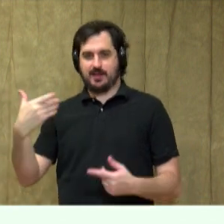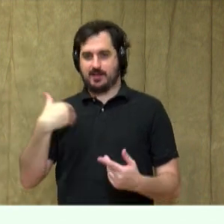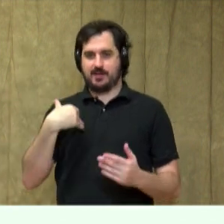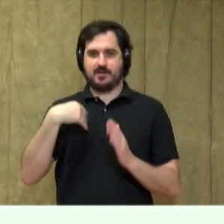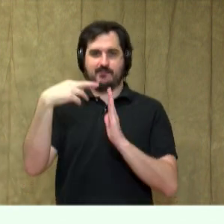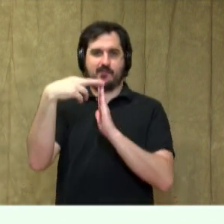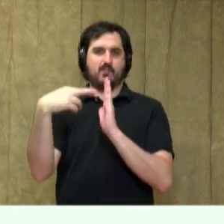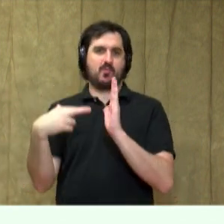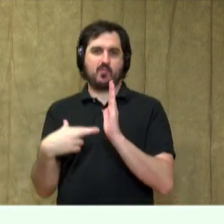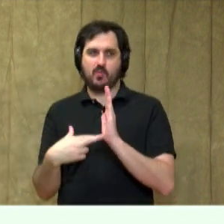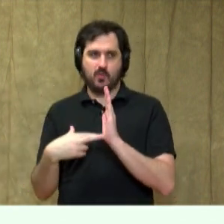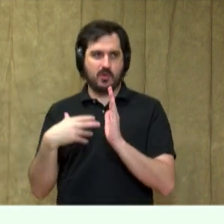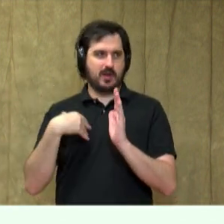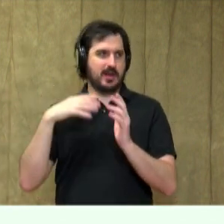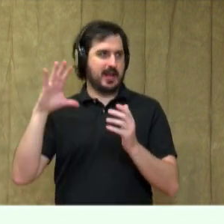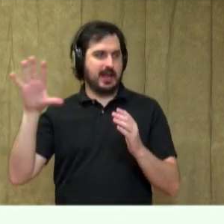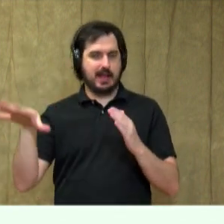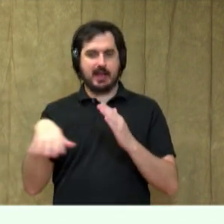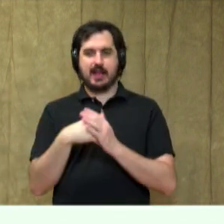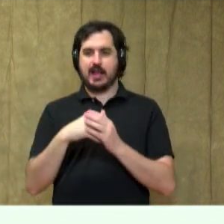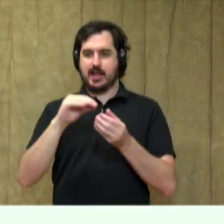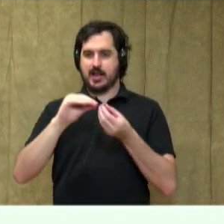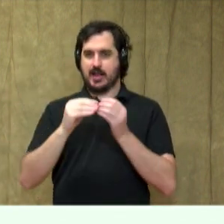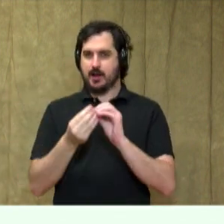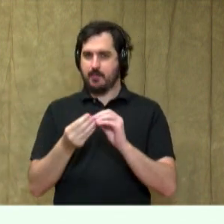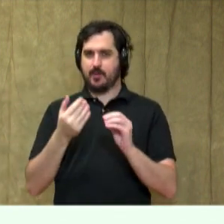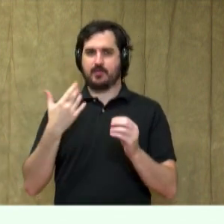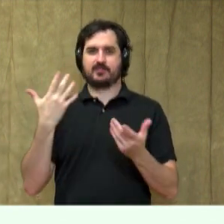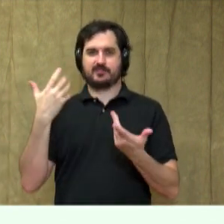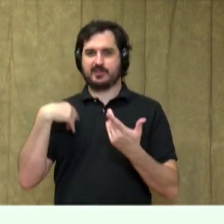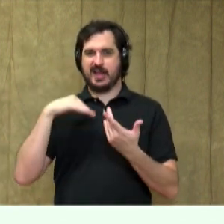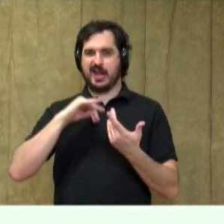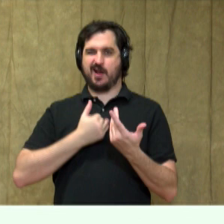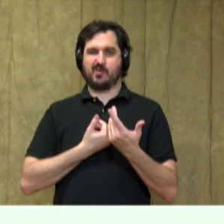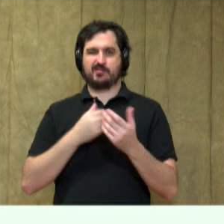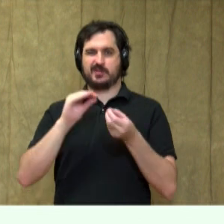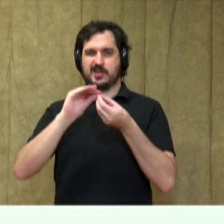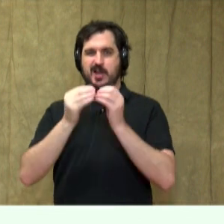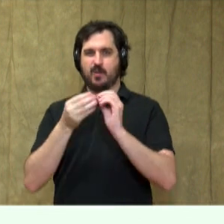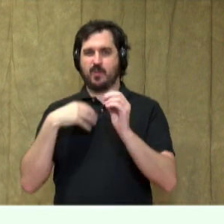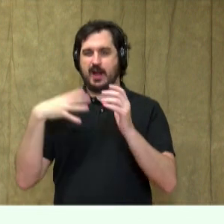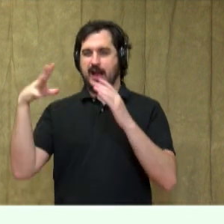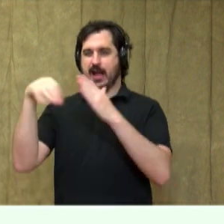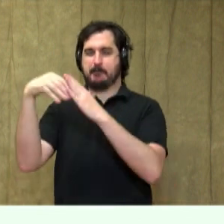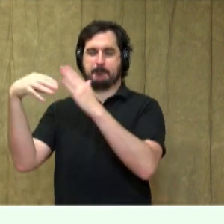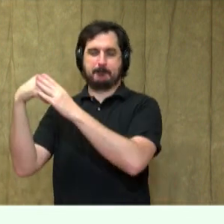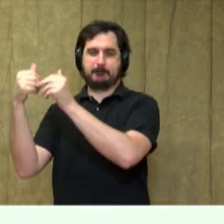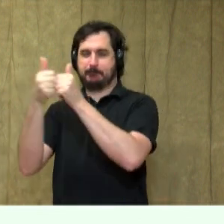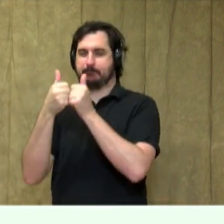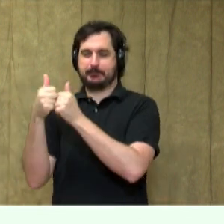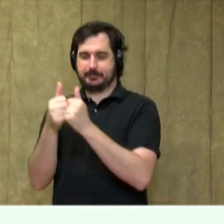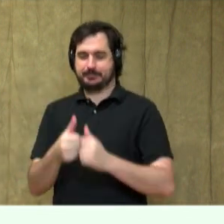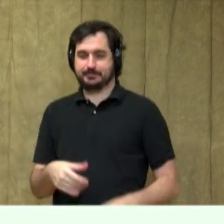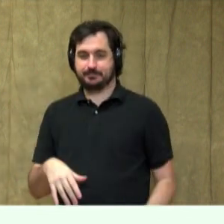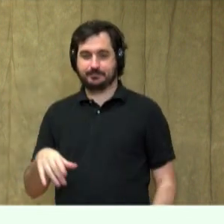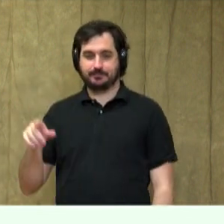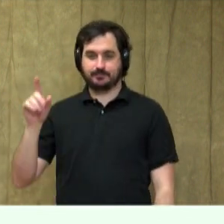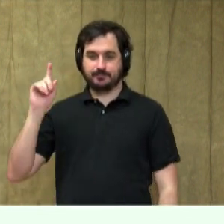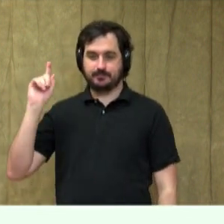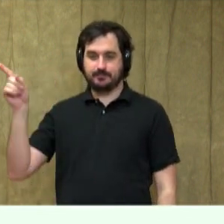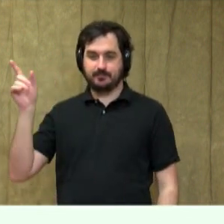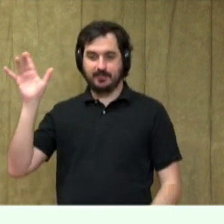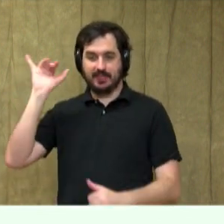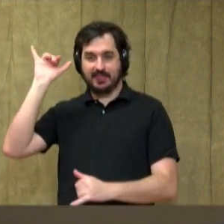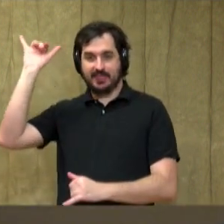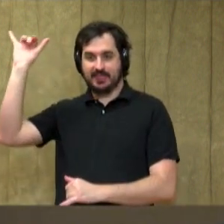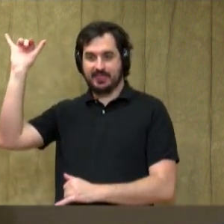table, our rules, our terms, which are our numbers, and then we put those numbers together. So right here on this part of the